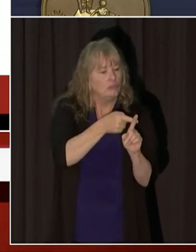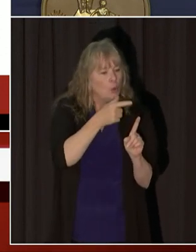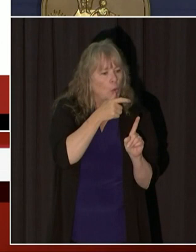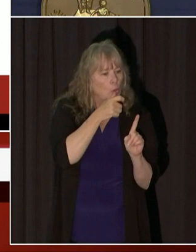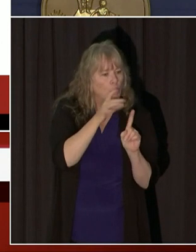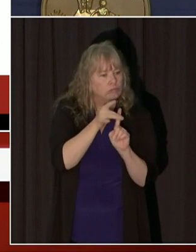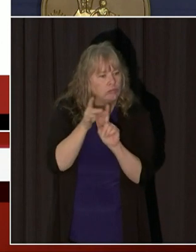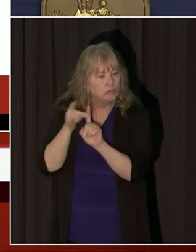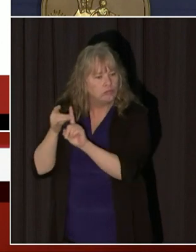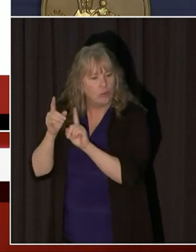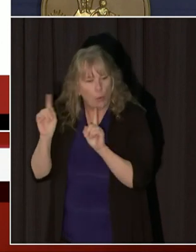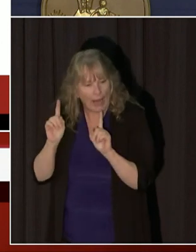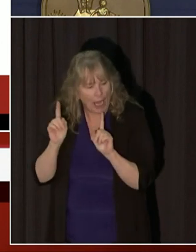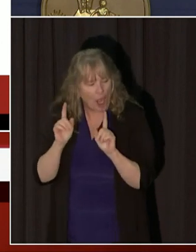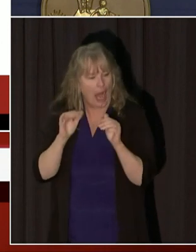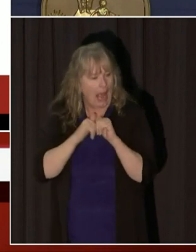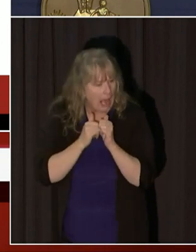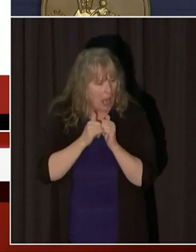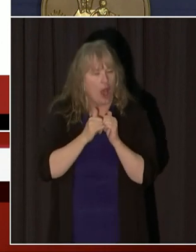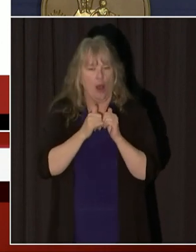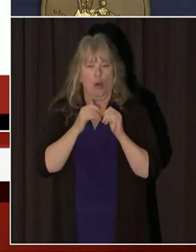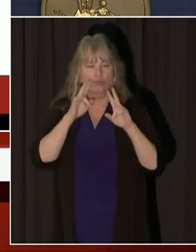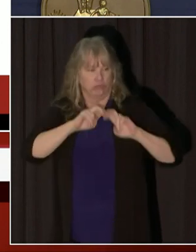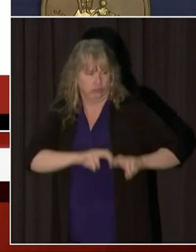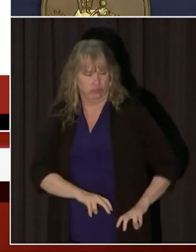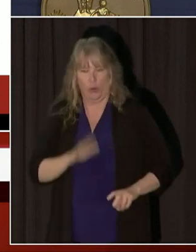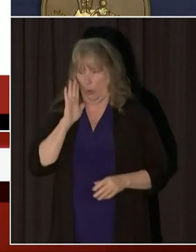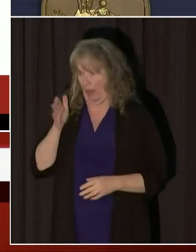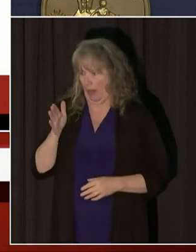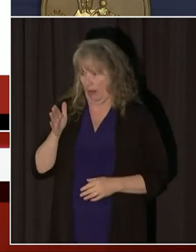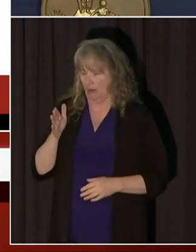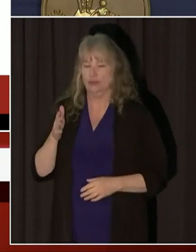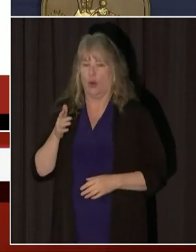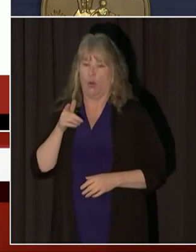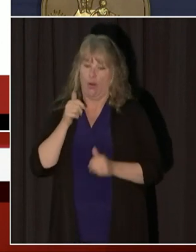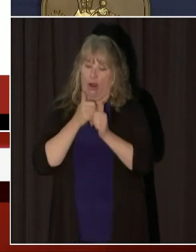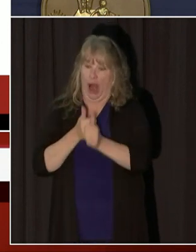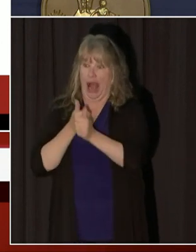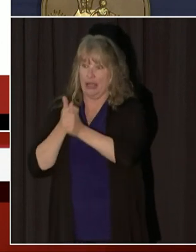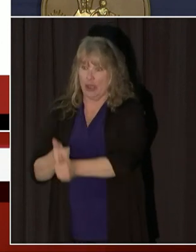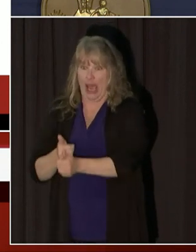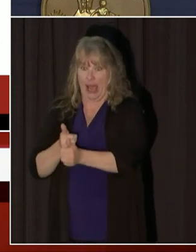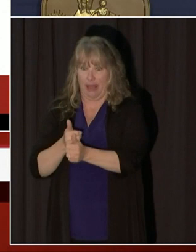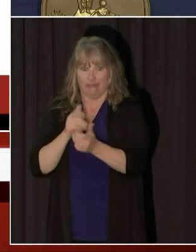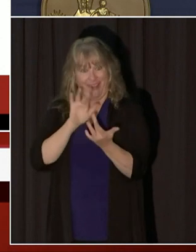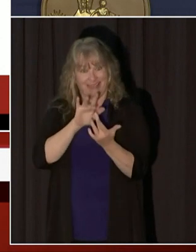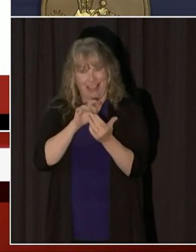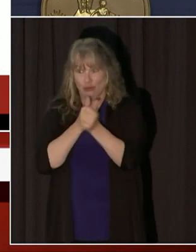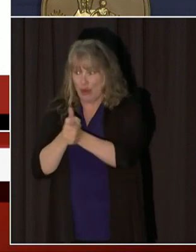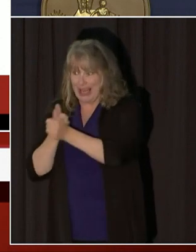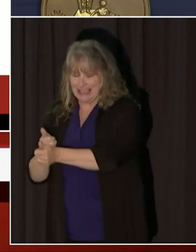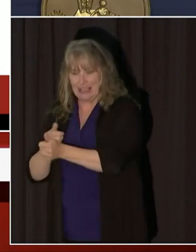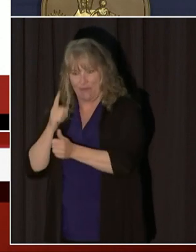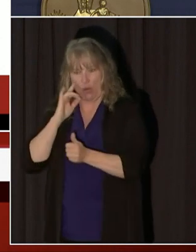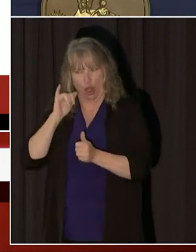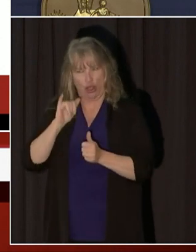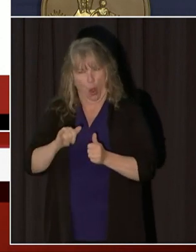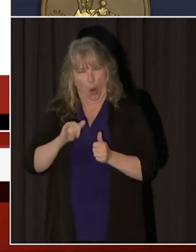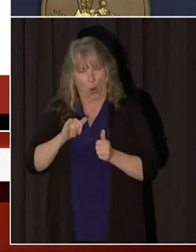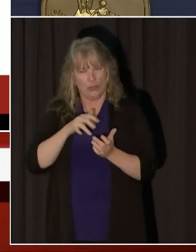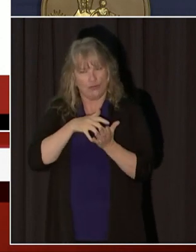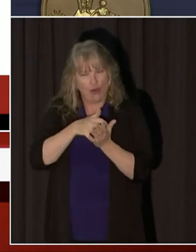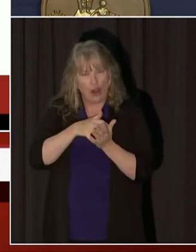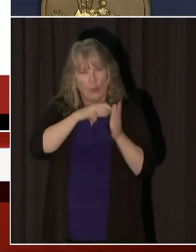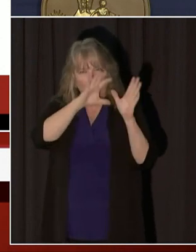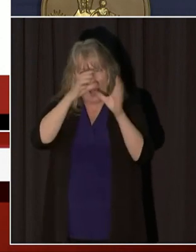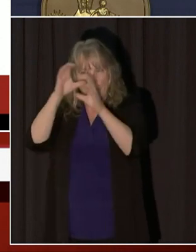so currently where we are is that we can contact trace for our priority populations and their